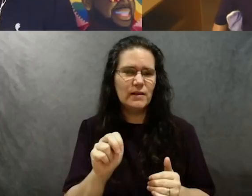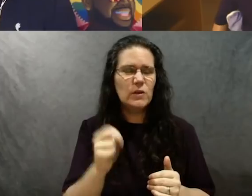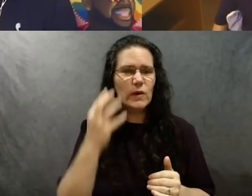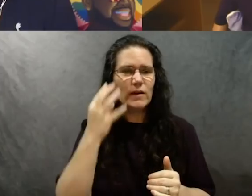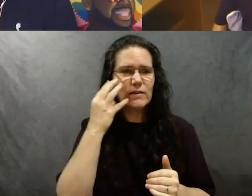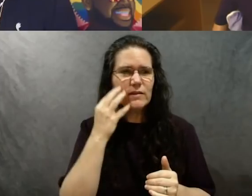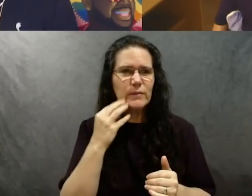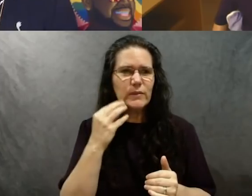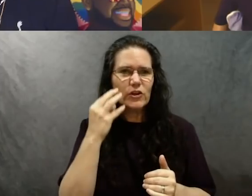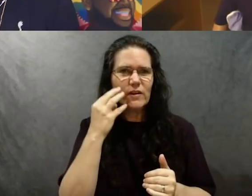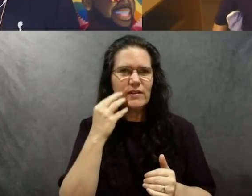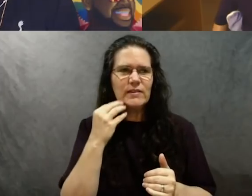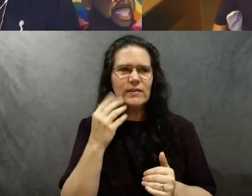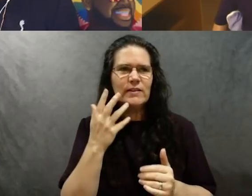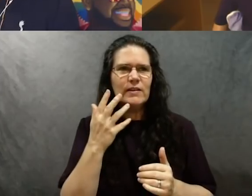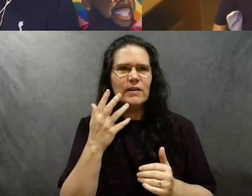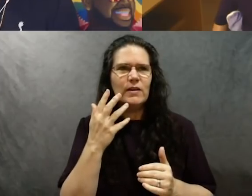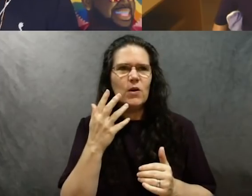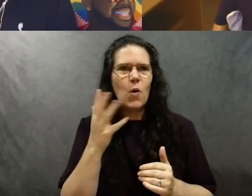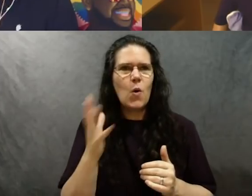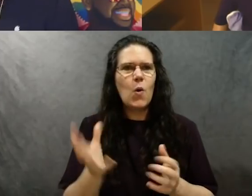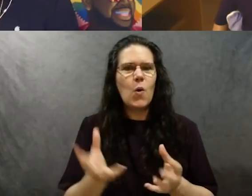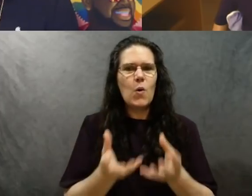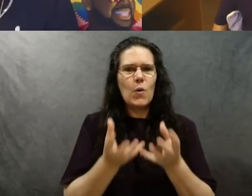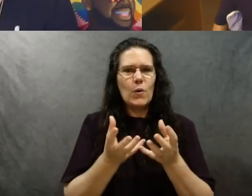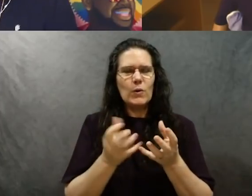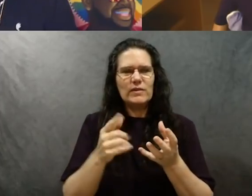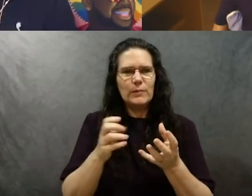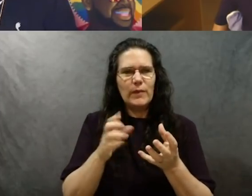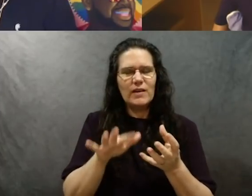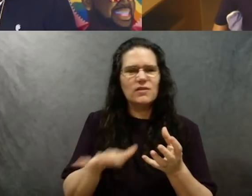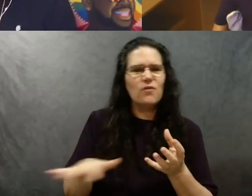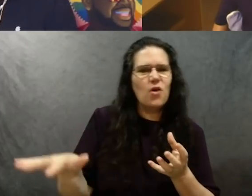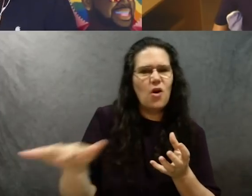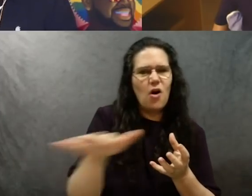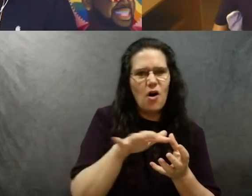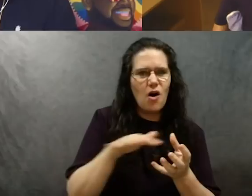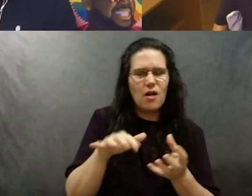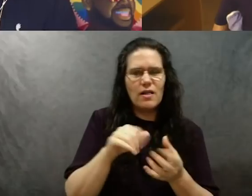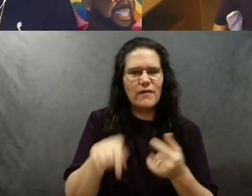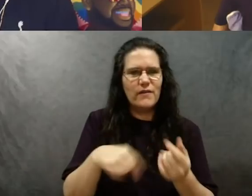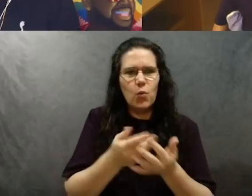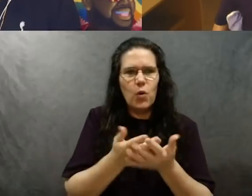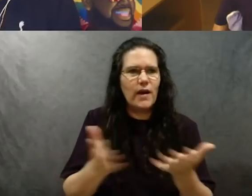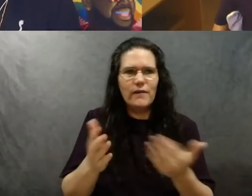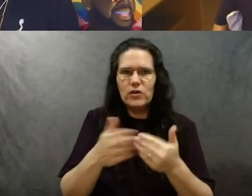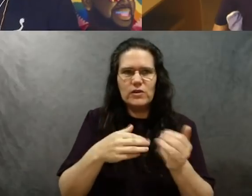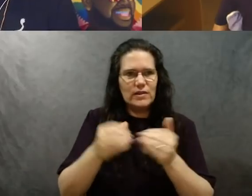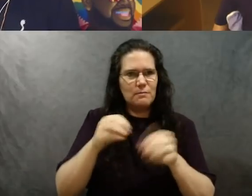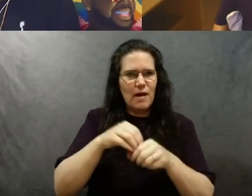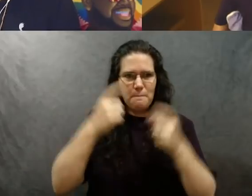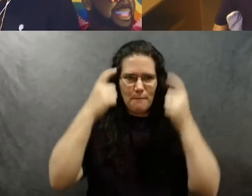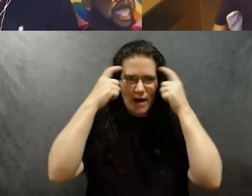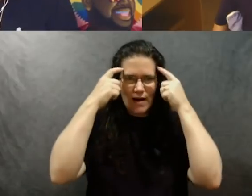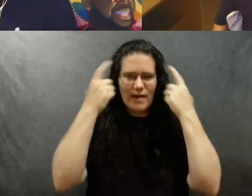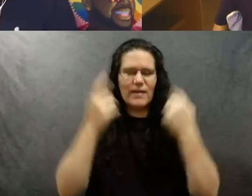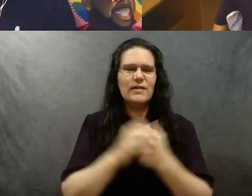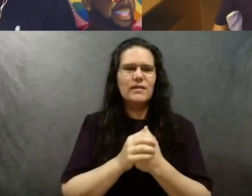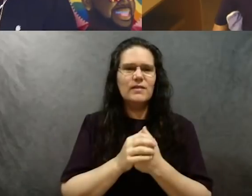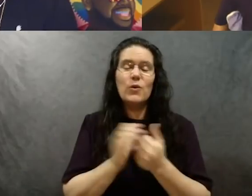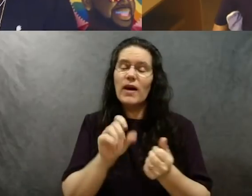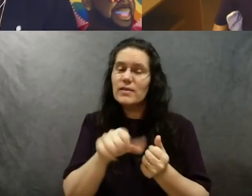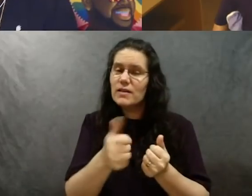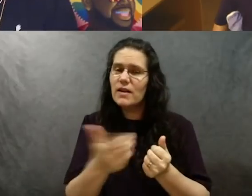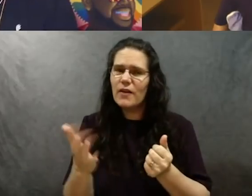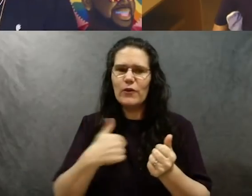experience, is to hold the space for all the material in my mind. And that's another thing that we begin to communicate,